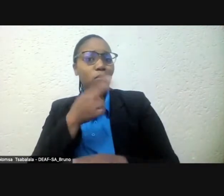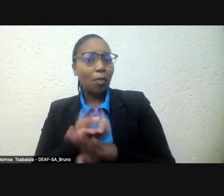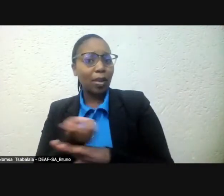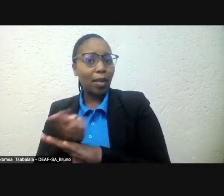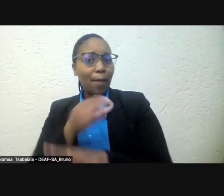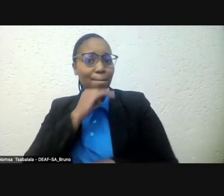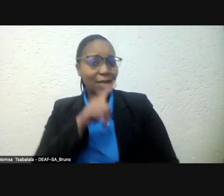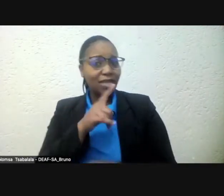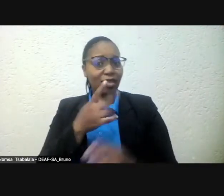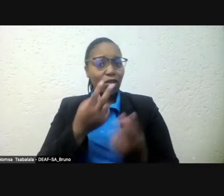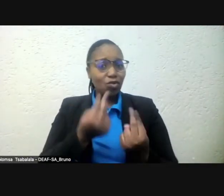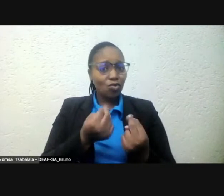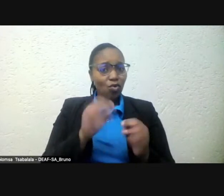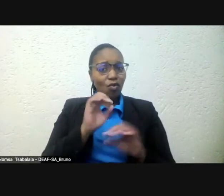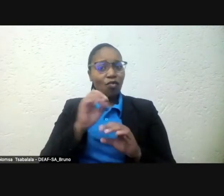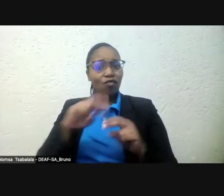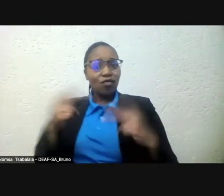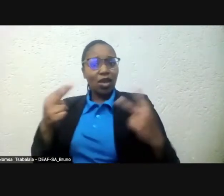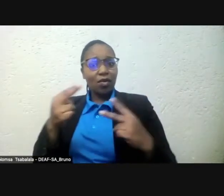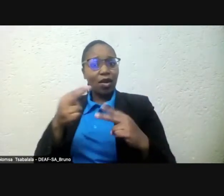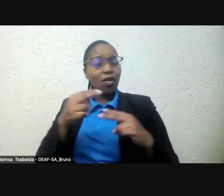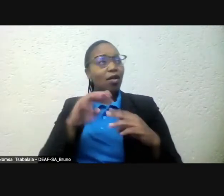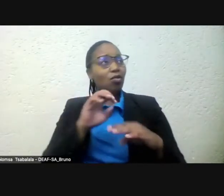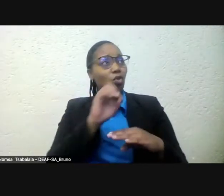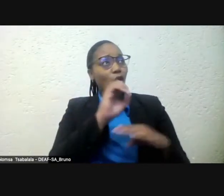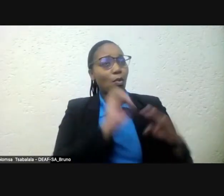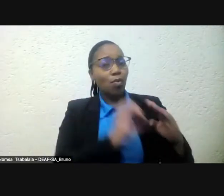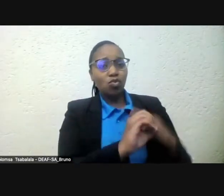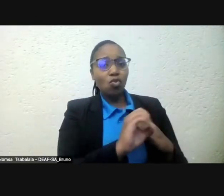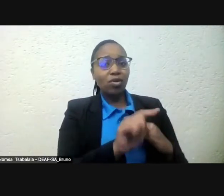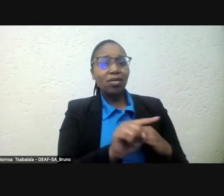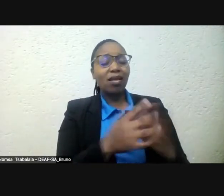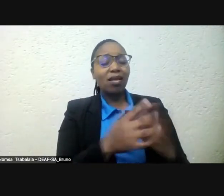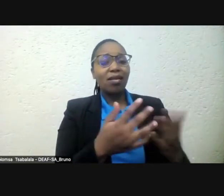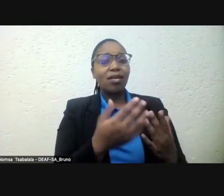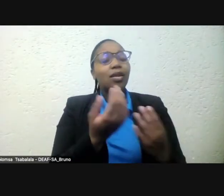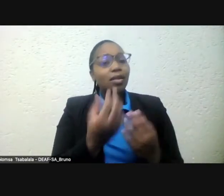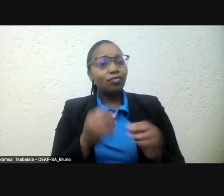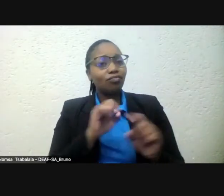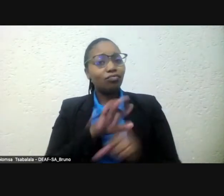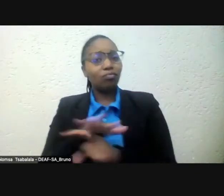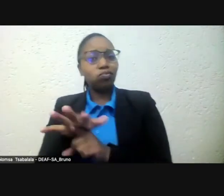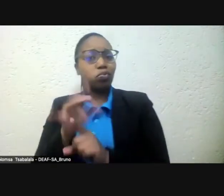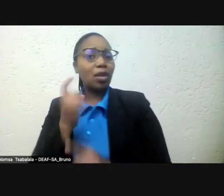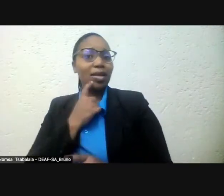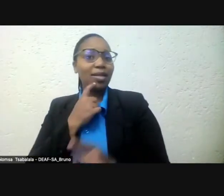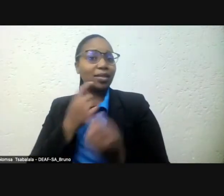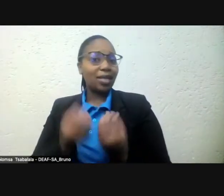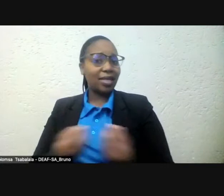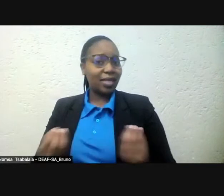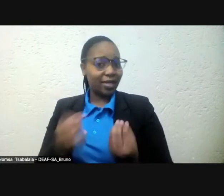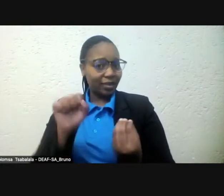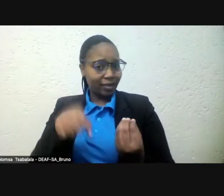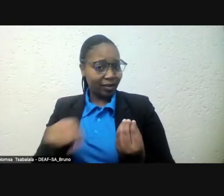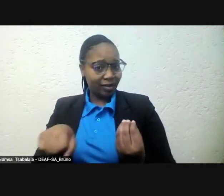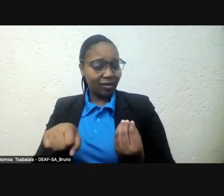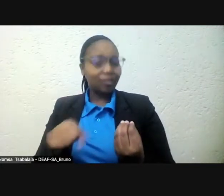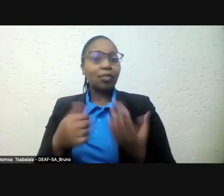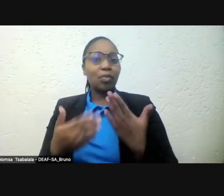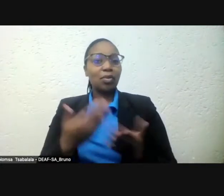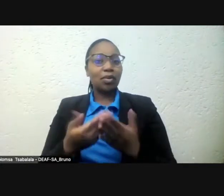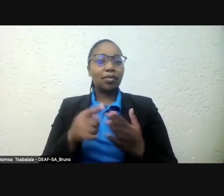compared to the adults? This one also has partly responded to, but can still feel free to elaborate on it. I'm going to